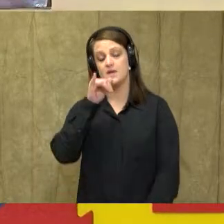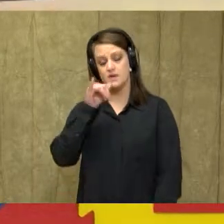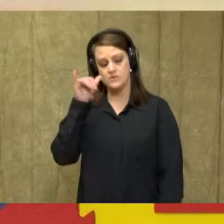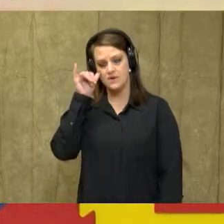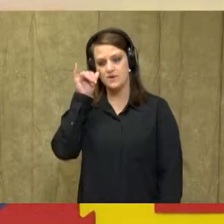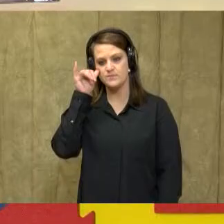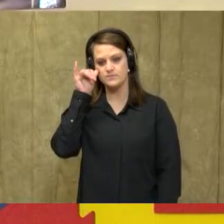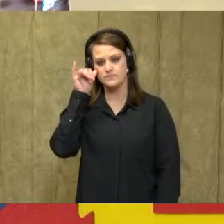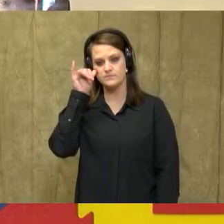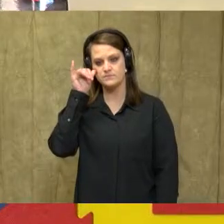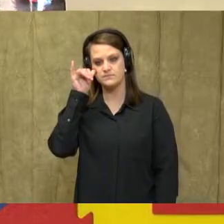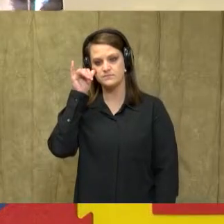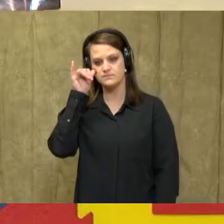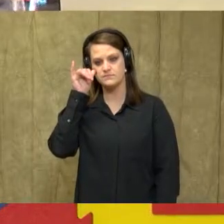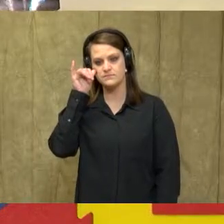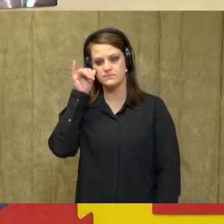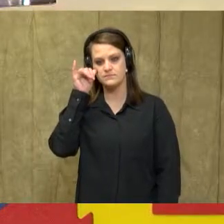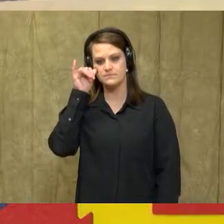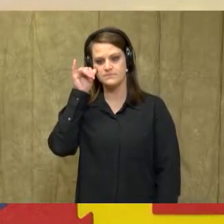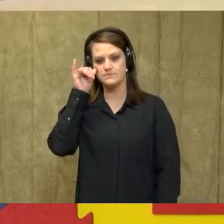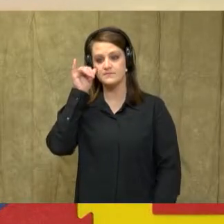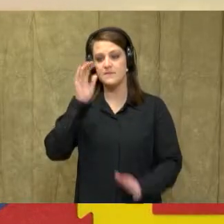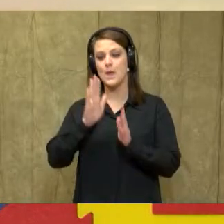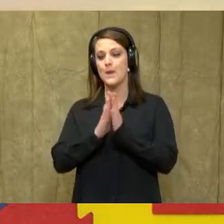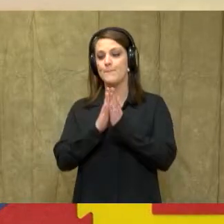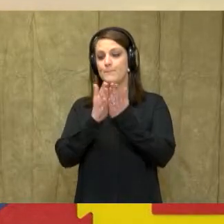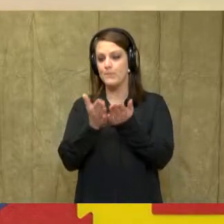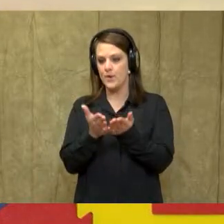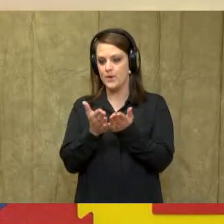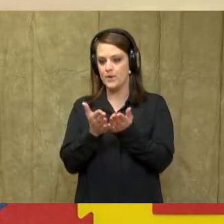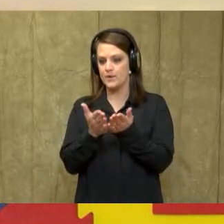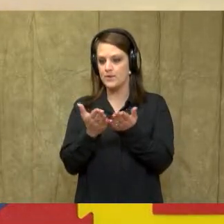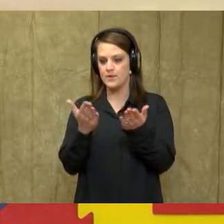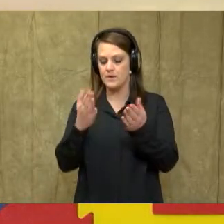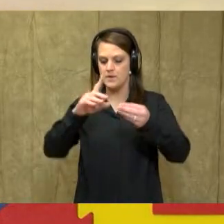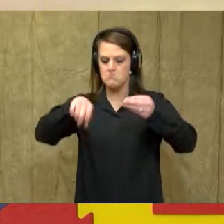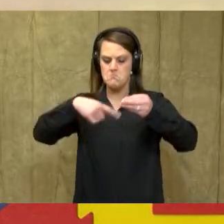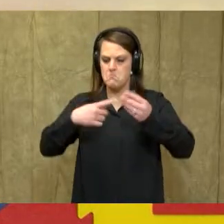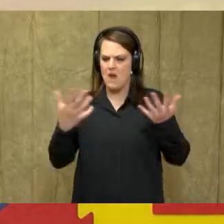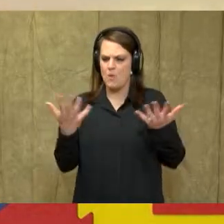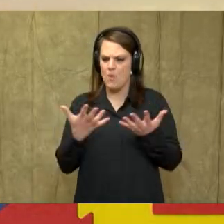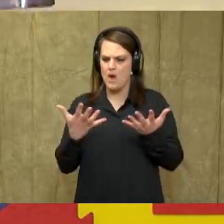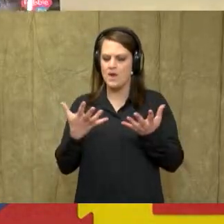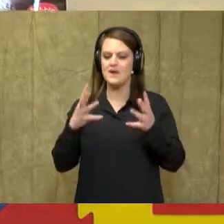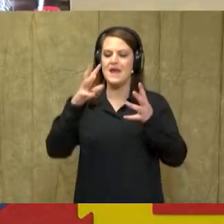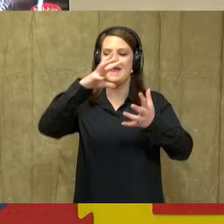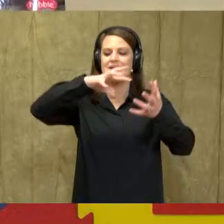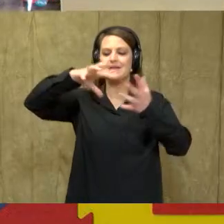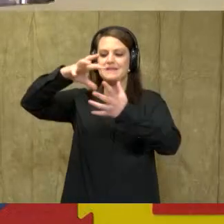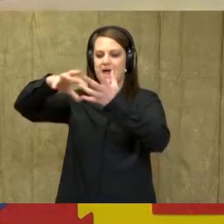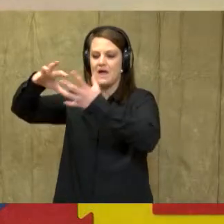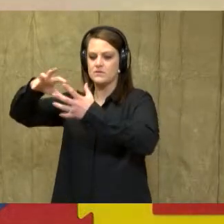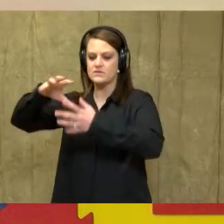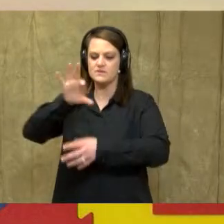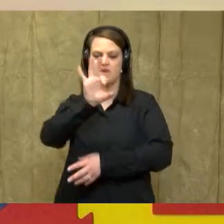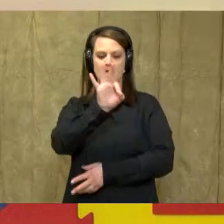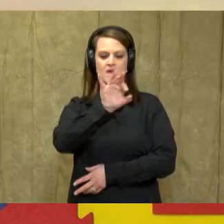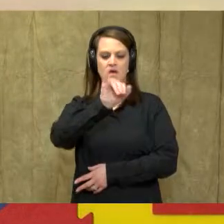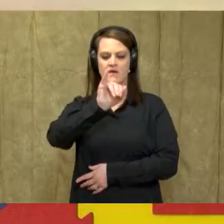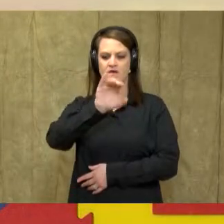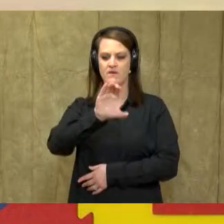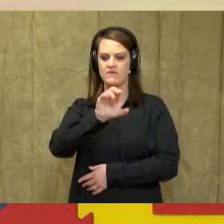yesterday, was a book about a little cloud, and it was called fiction because it